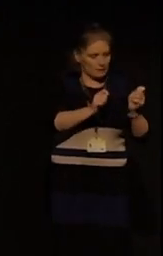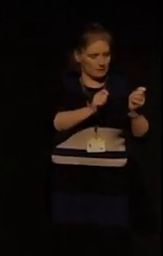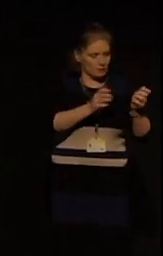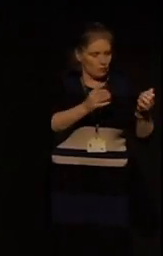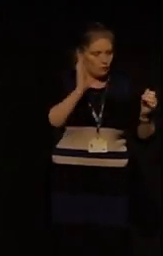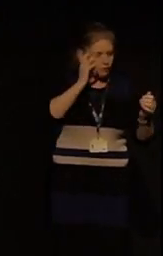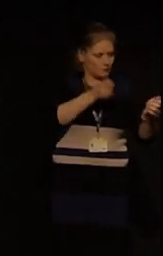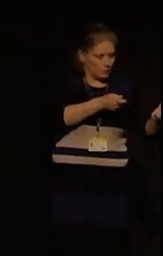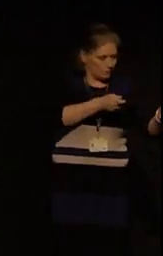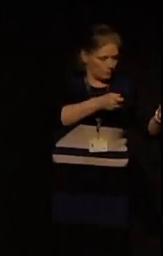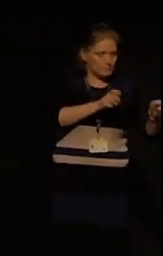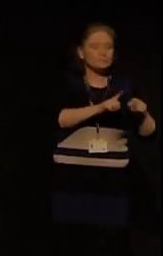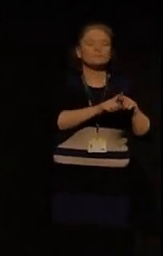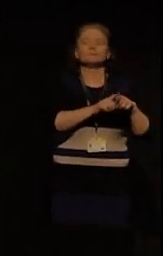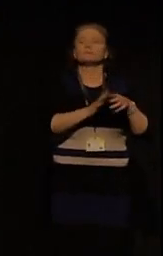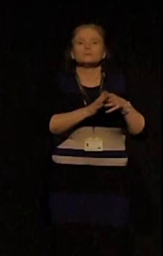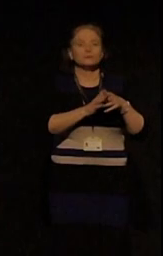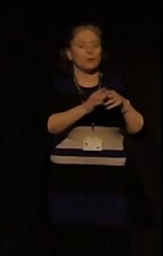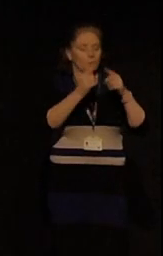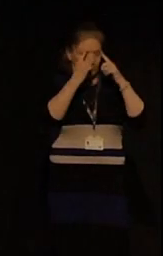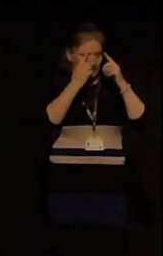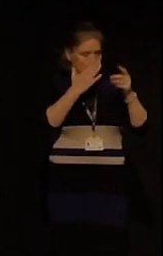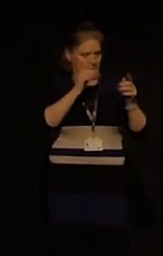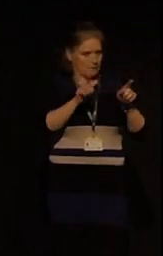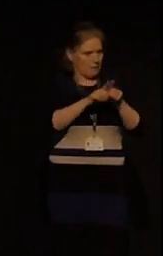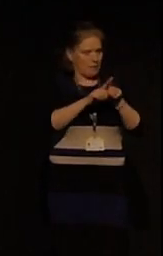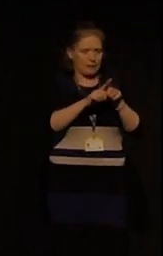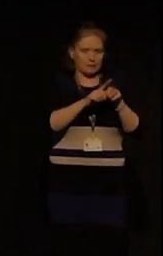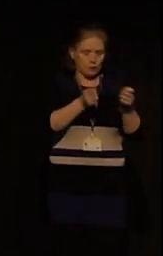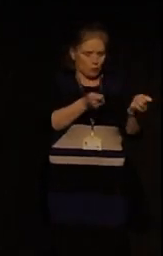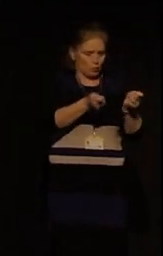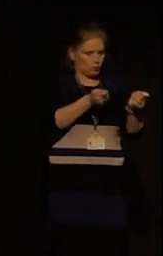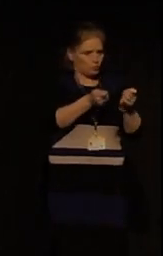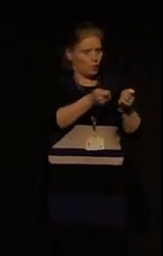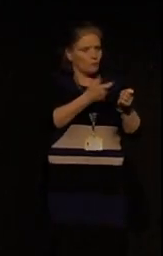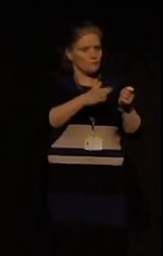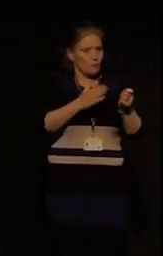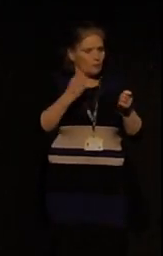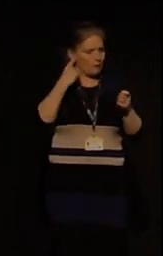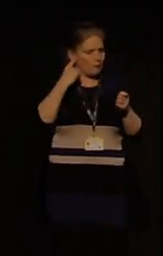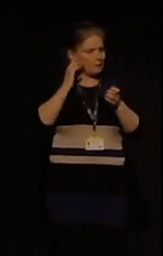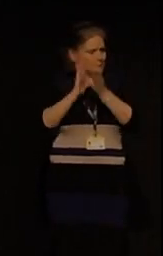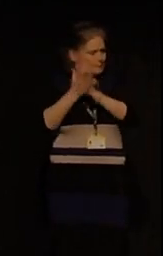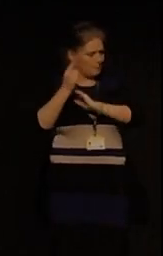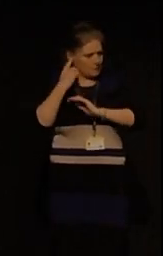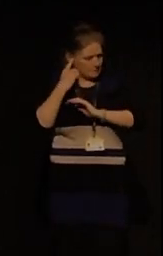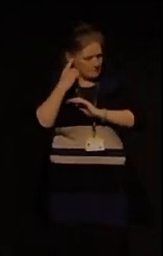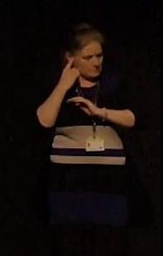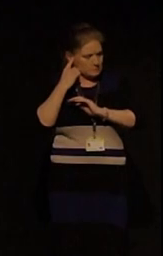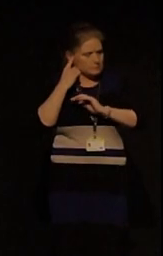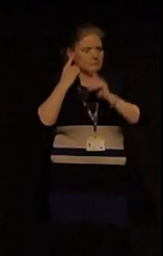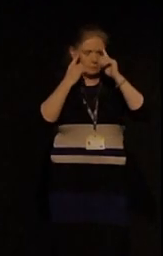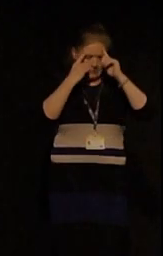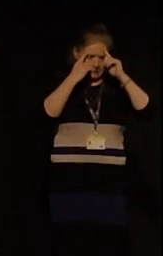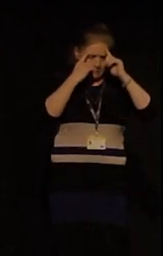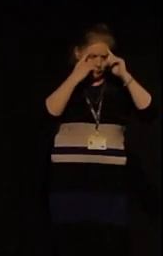the brain looks like it has a gain control thing to boost weak signals from a damaged ear. A damaged ear could be damaged from